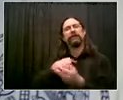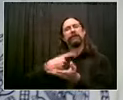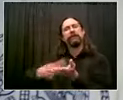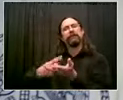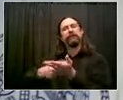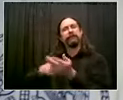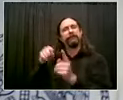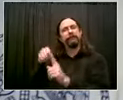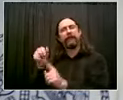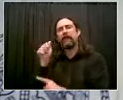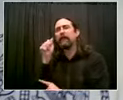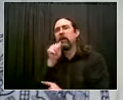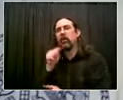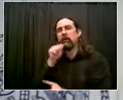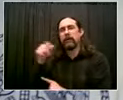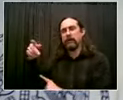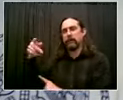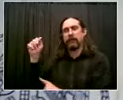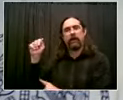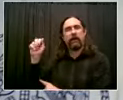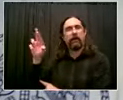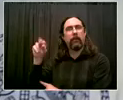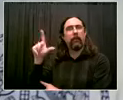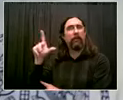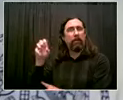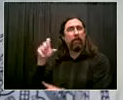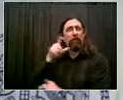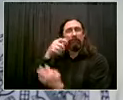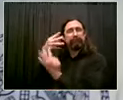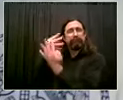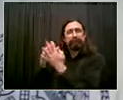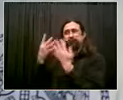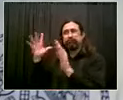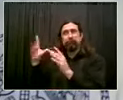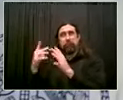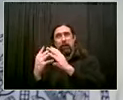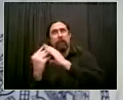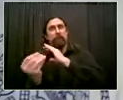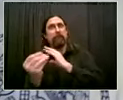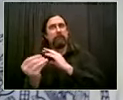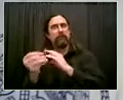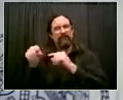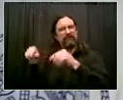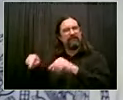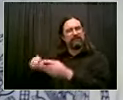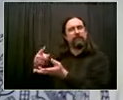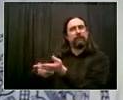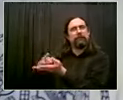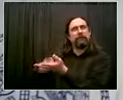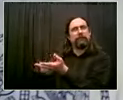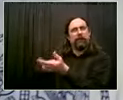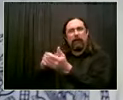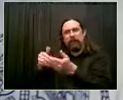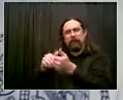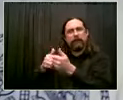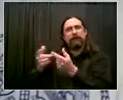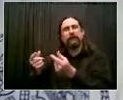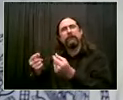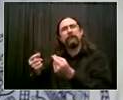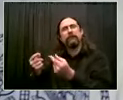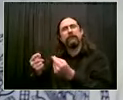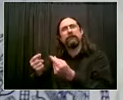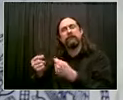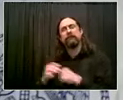help we can get. Some good news today on this front. Assemblymember Maritza Davila has introduced a new bill that will